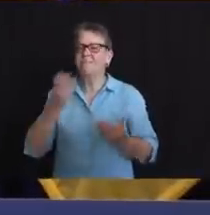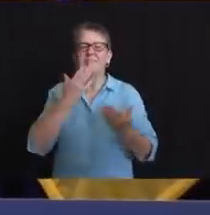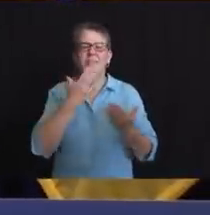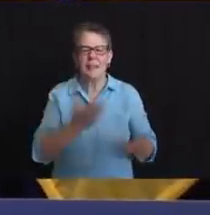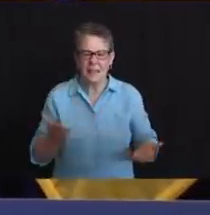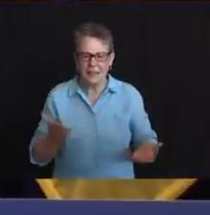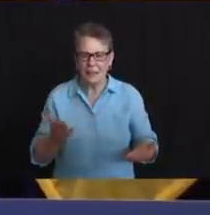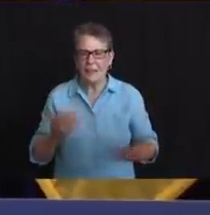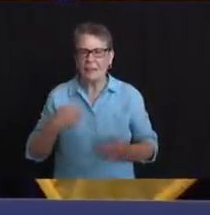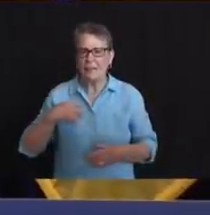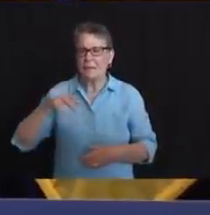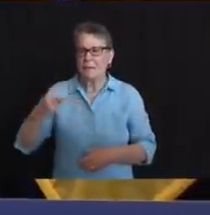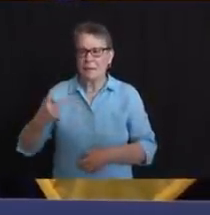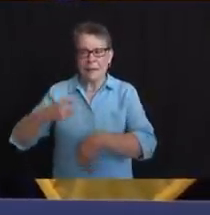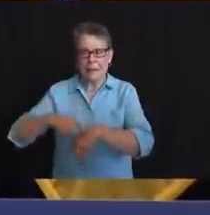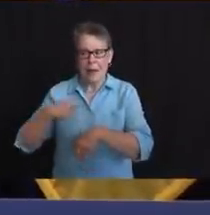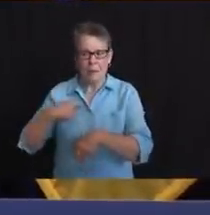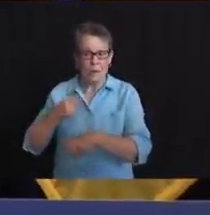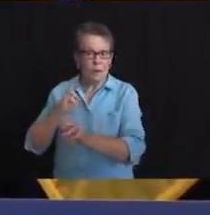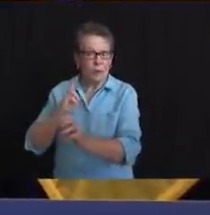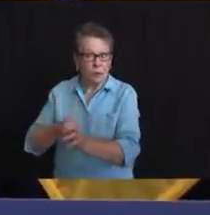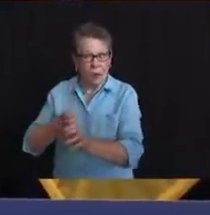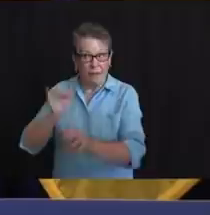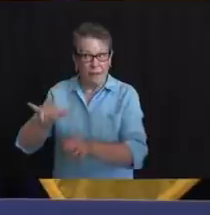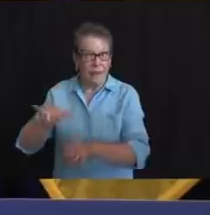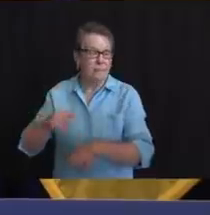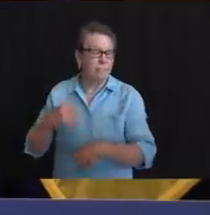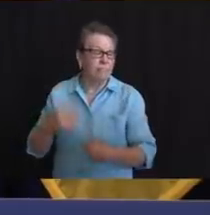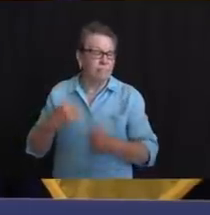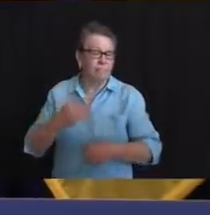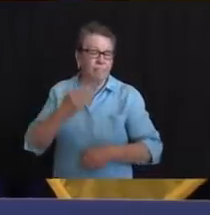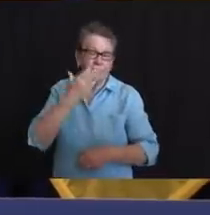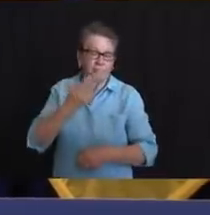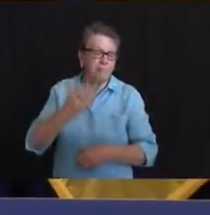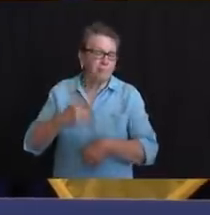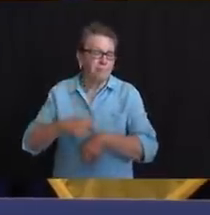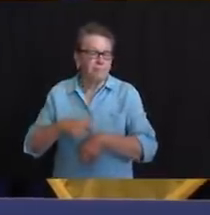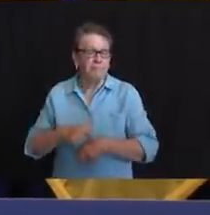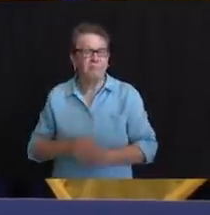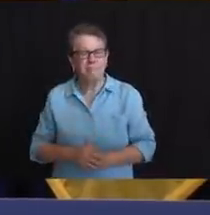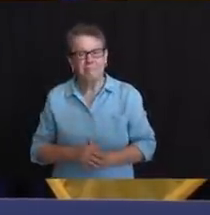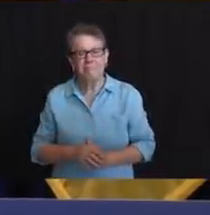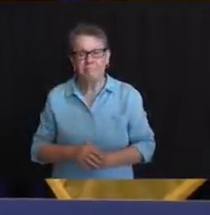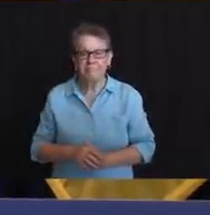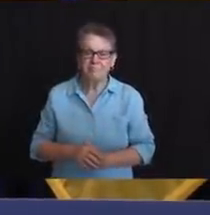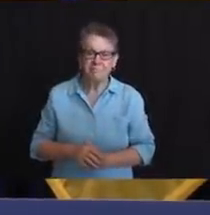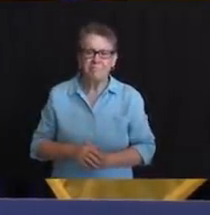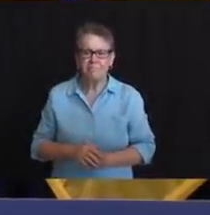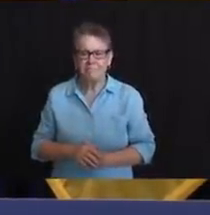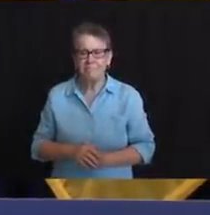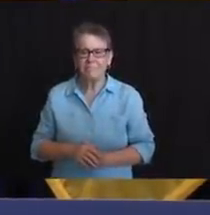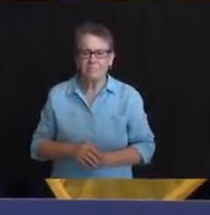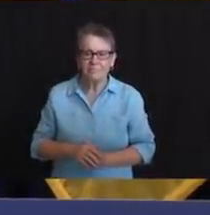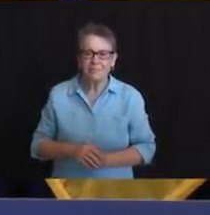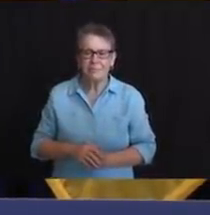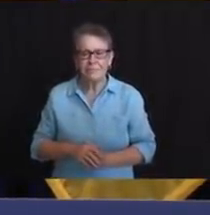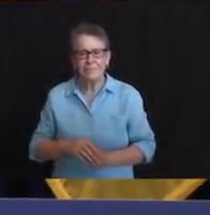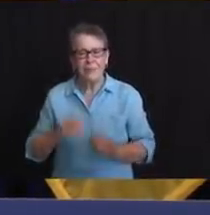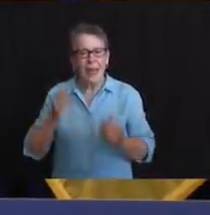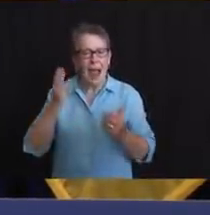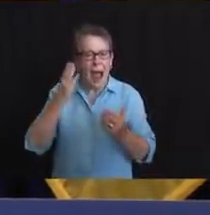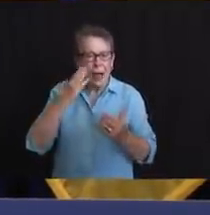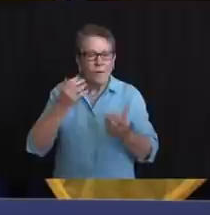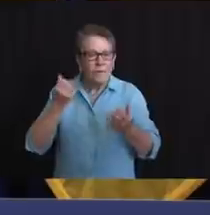it was great both times. So just probably not even worth asking us a lot of questions about what happened in